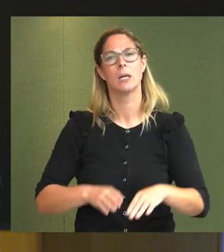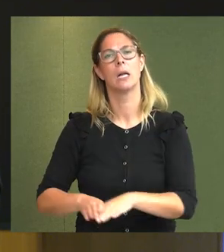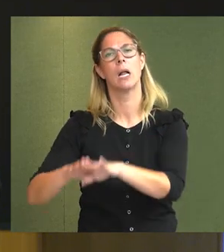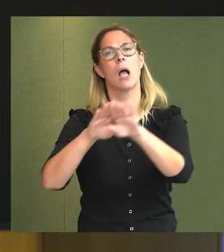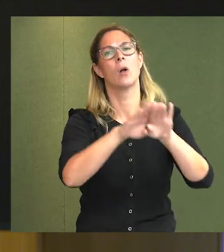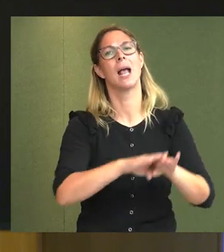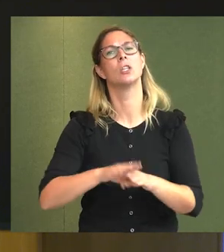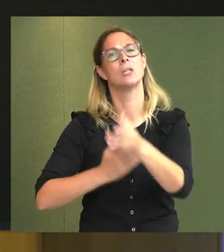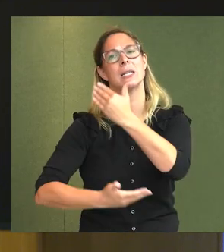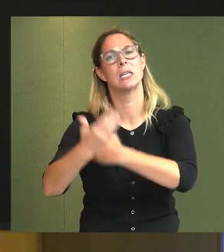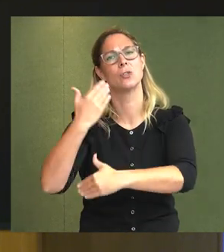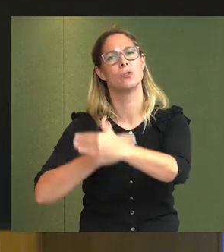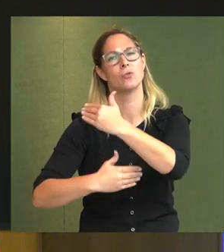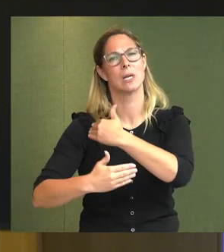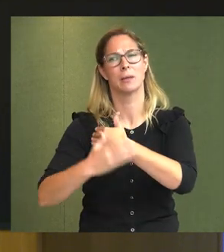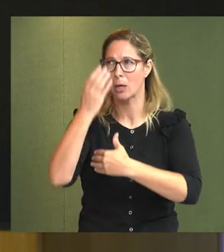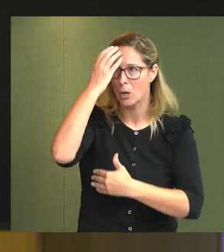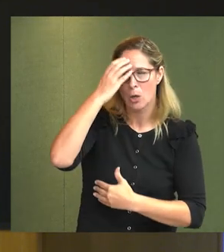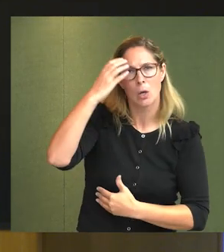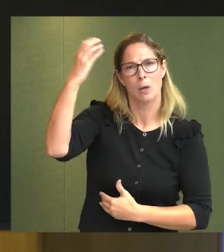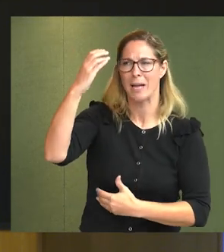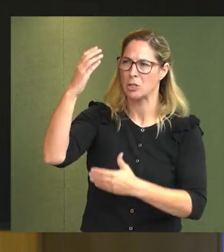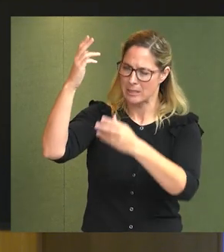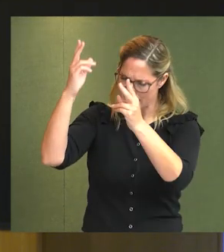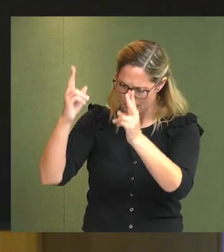the loss of Her Majesty Queen Elizabeth II.